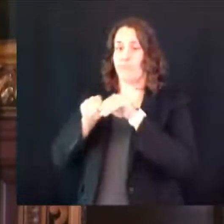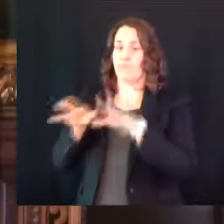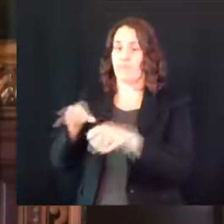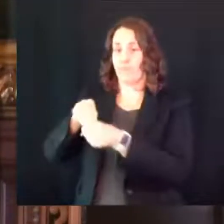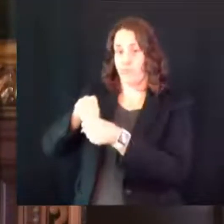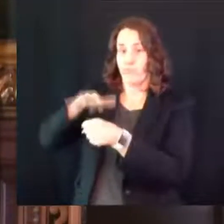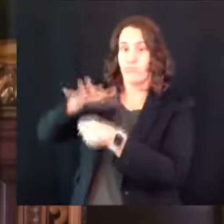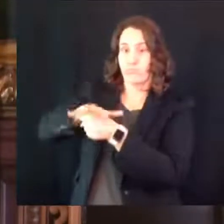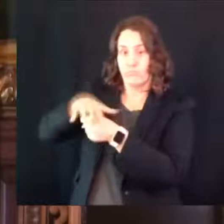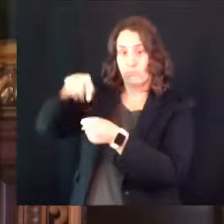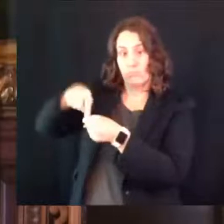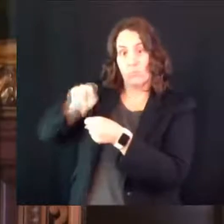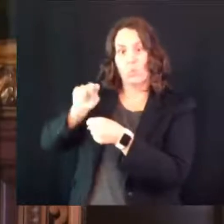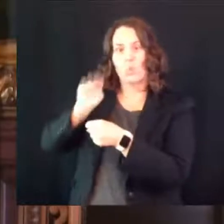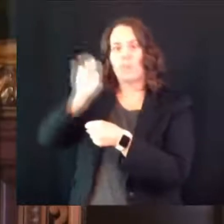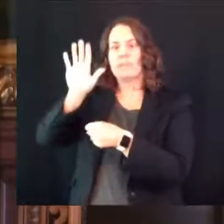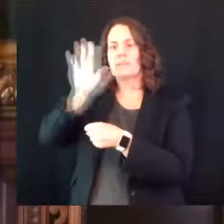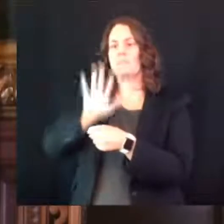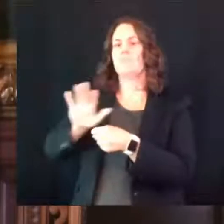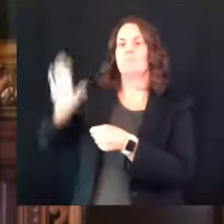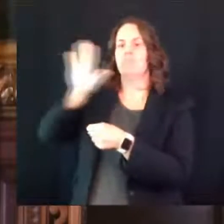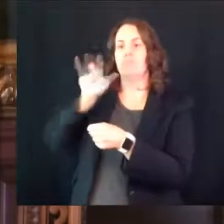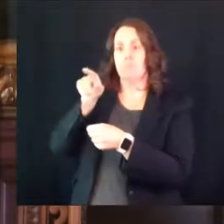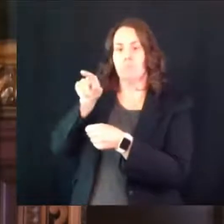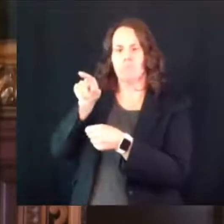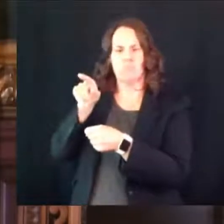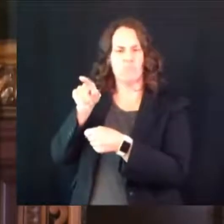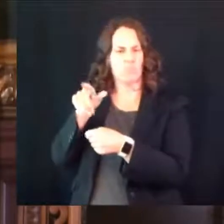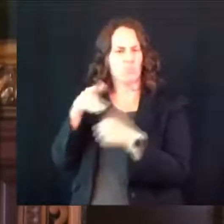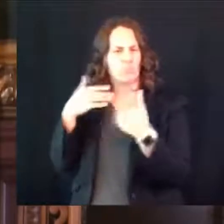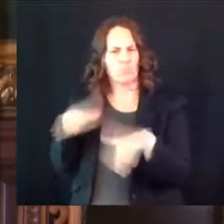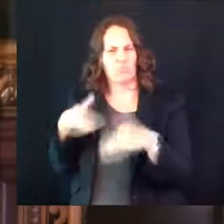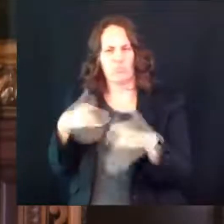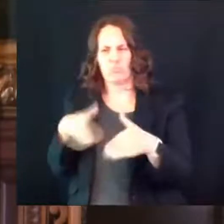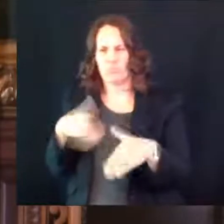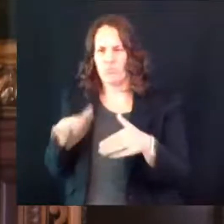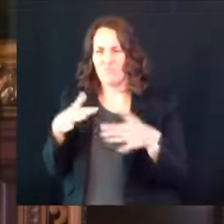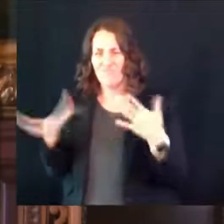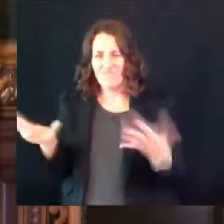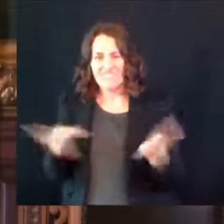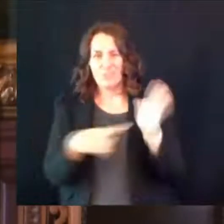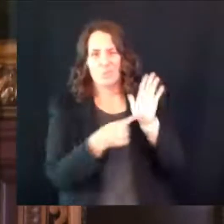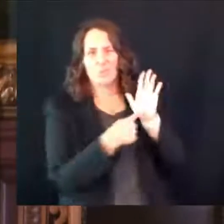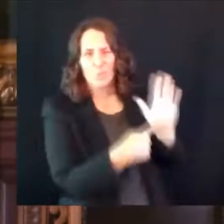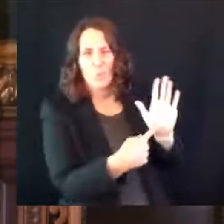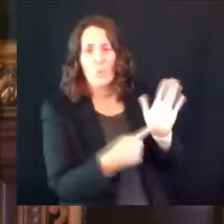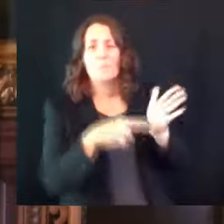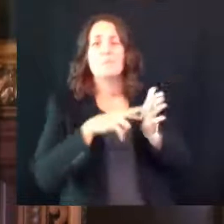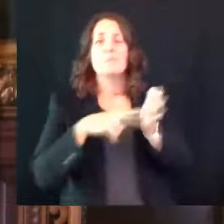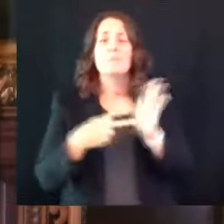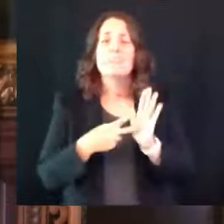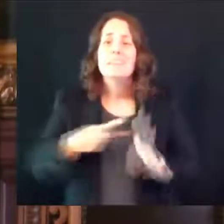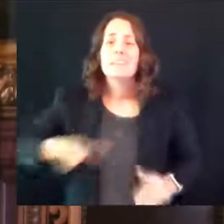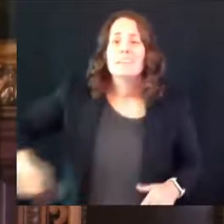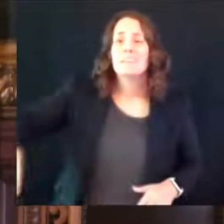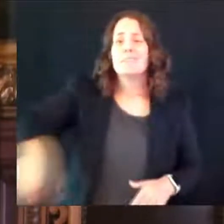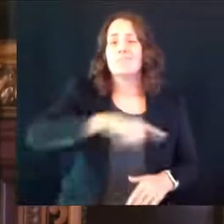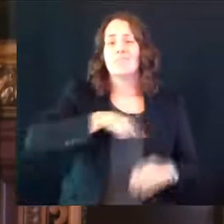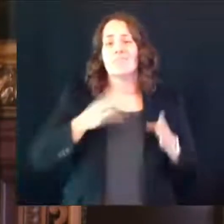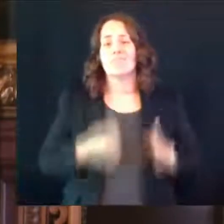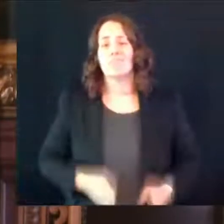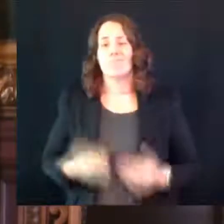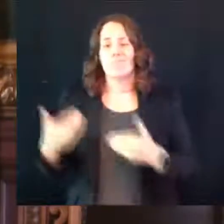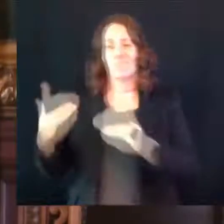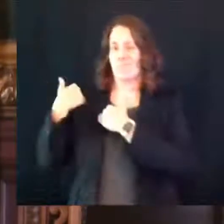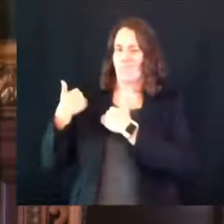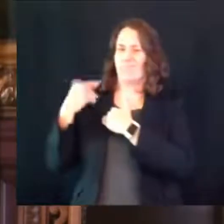limit mass public gatherings because of all the issues that Secretary Palm highlighted, especially in terms of the impact it has on our workforce, not just in